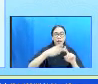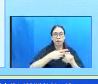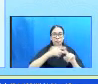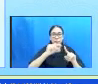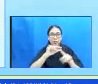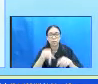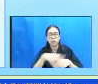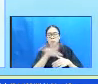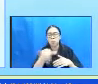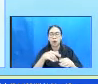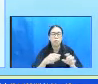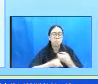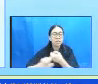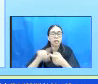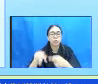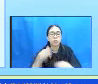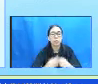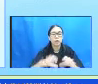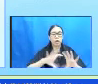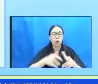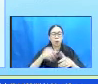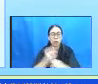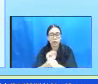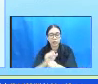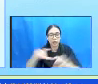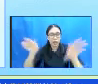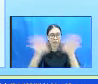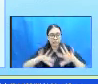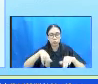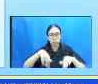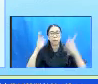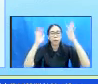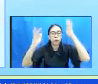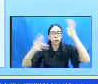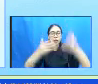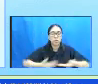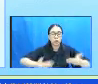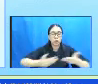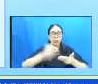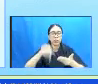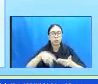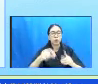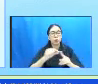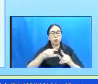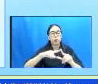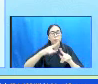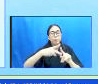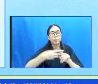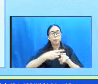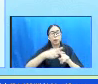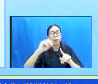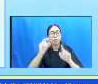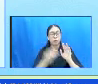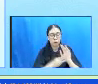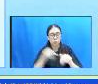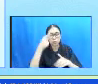Forestry is a good platform, a good vehicle to dialogue between the government in ASEAN and also with the private sector as